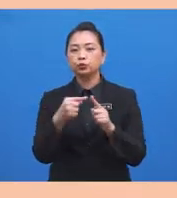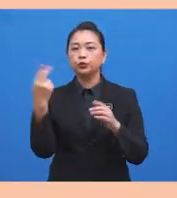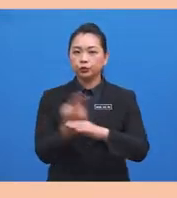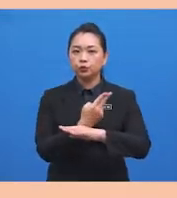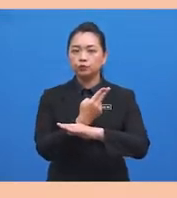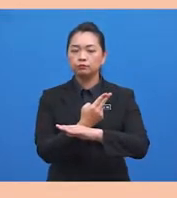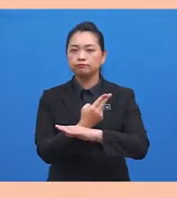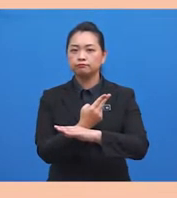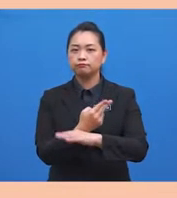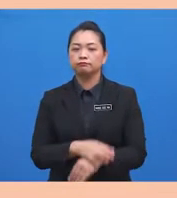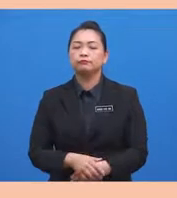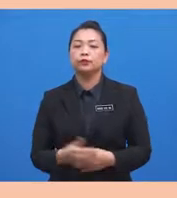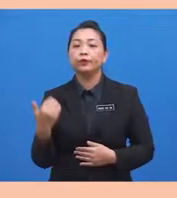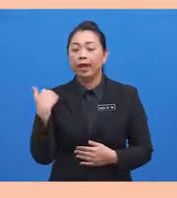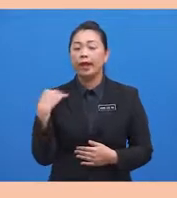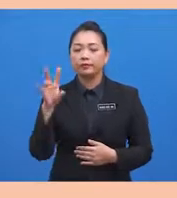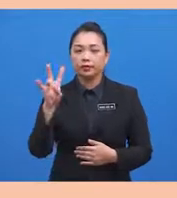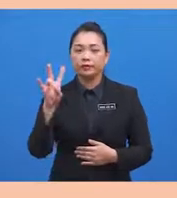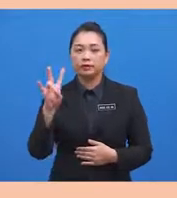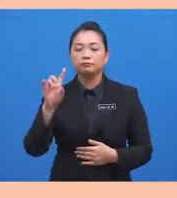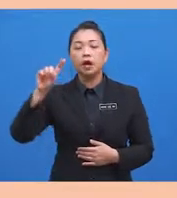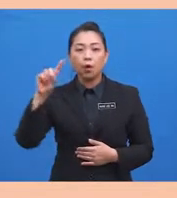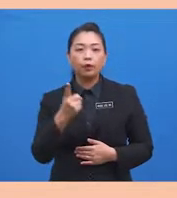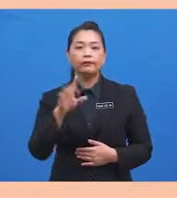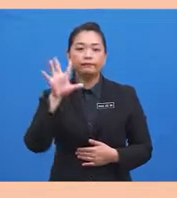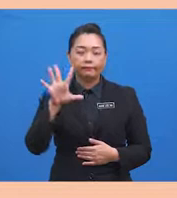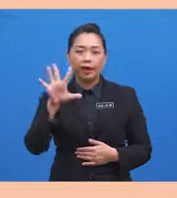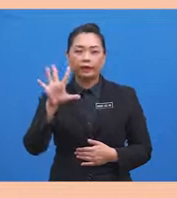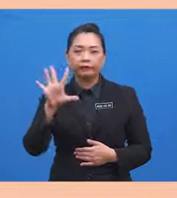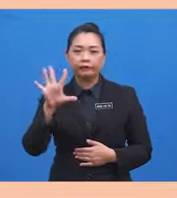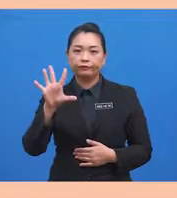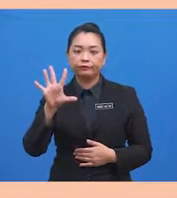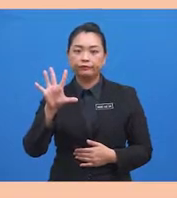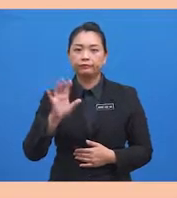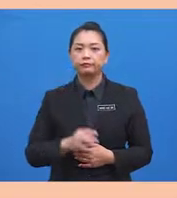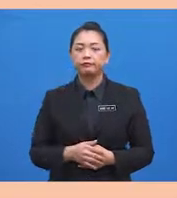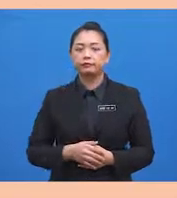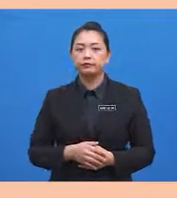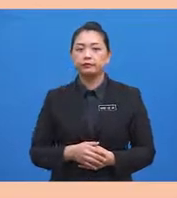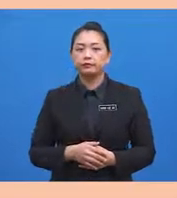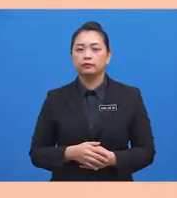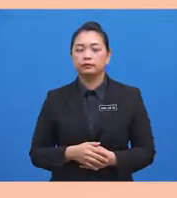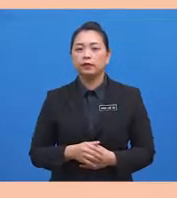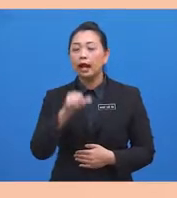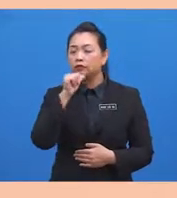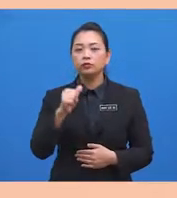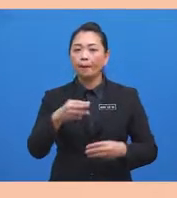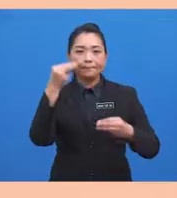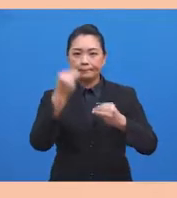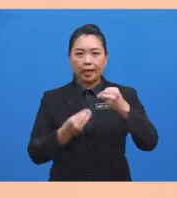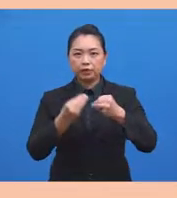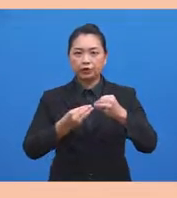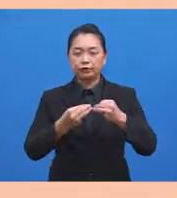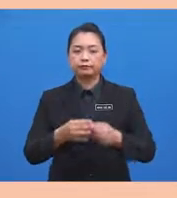use. So we have 7 headings, but only 5 paragraphs, hence 2 headings are not a match to any